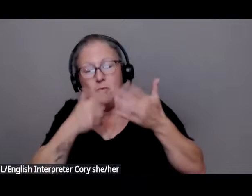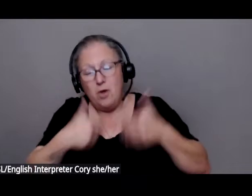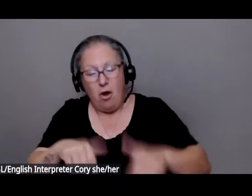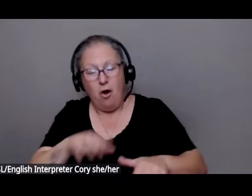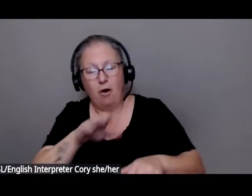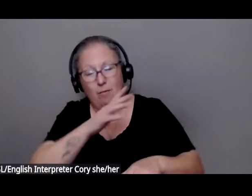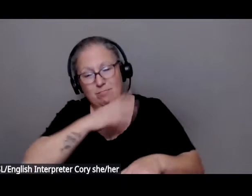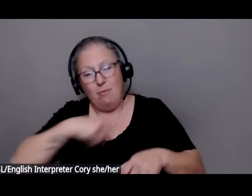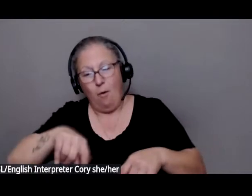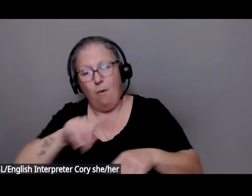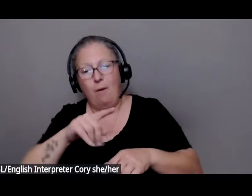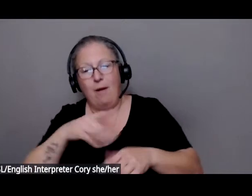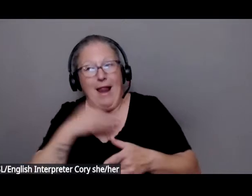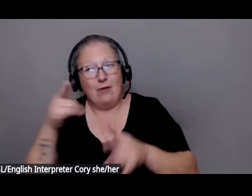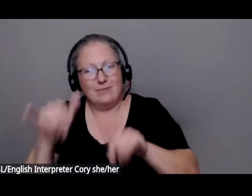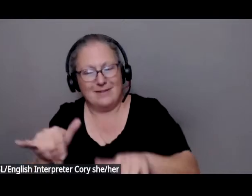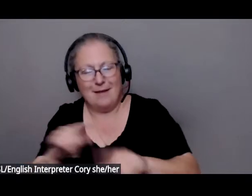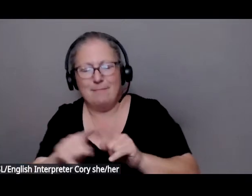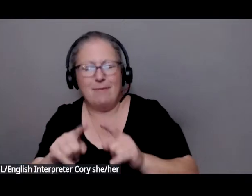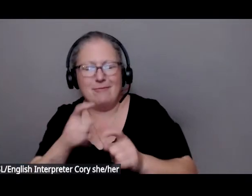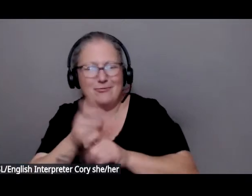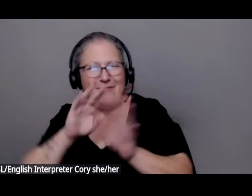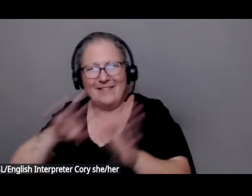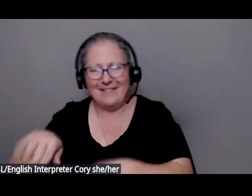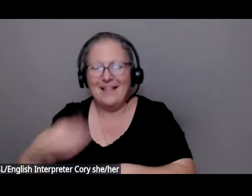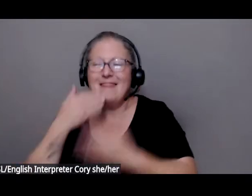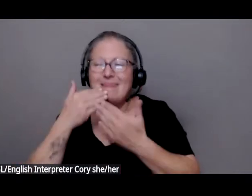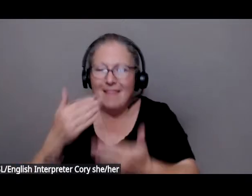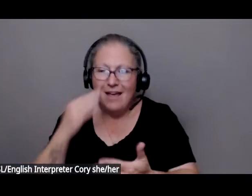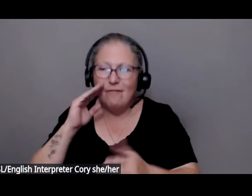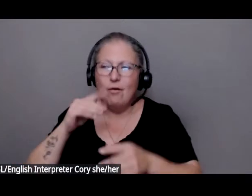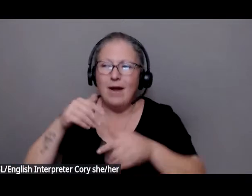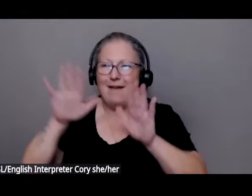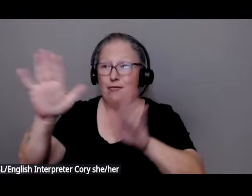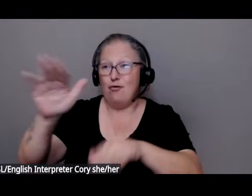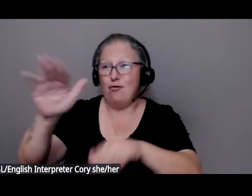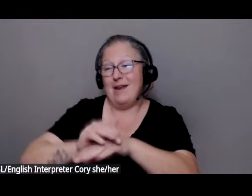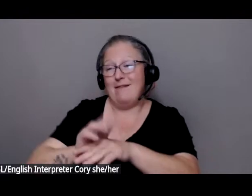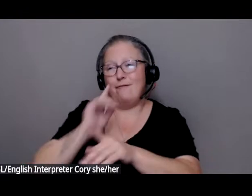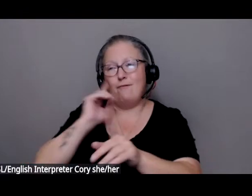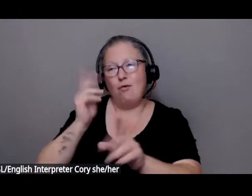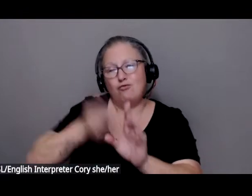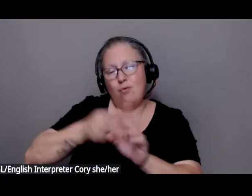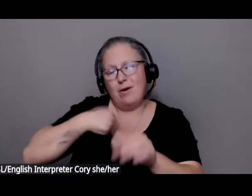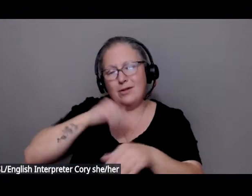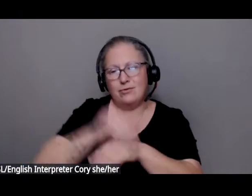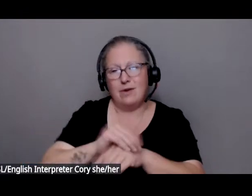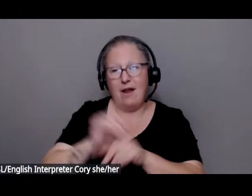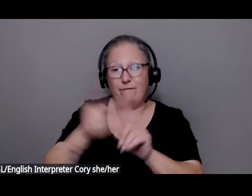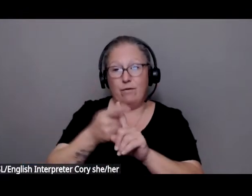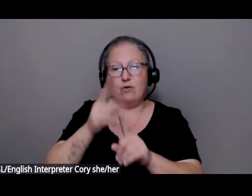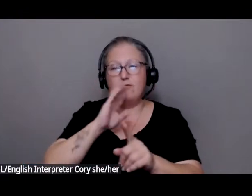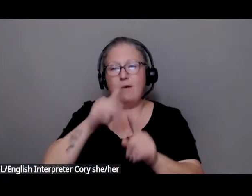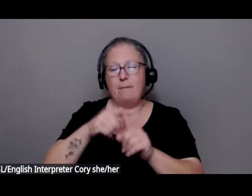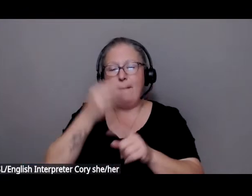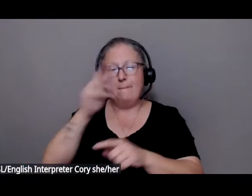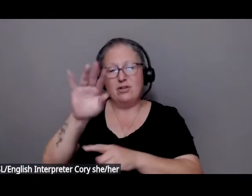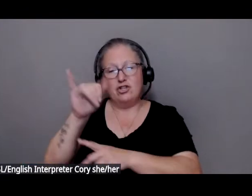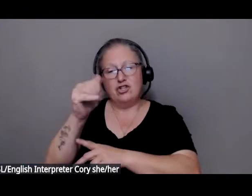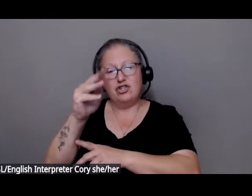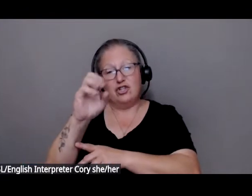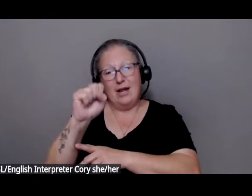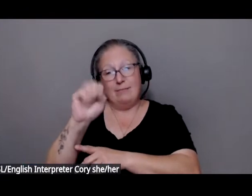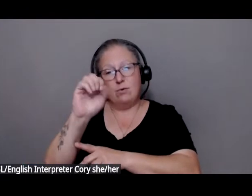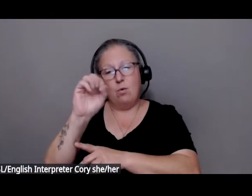No, all joking aside, I do want to thank you for giving up your evening tonight. First, let me just talk about someone who isn't here tonight, Mr. James